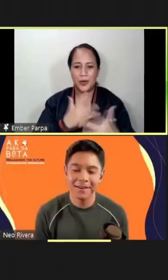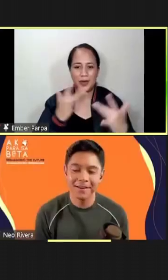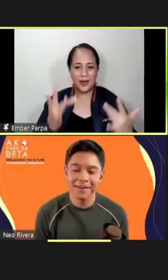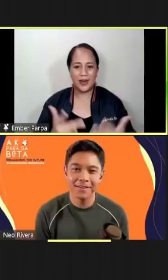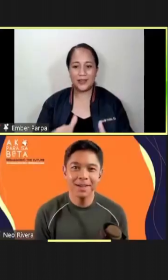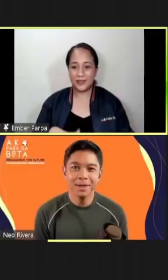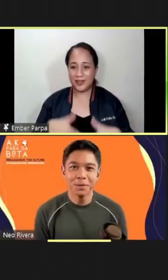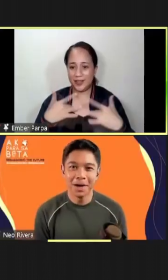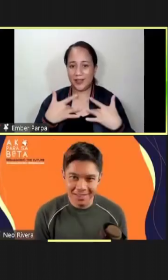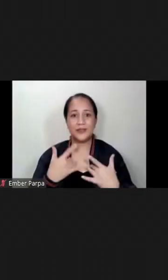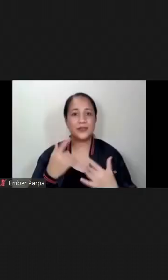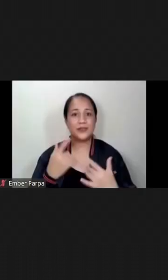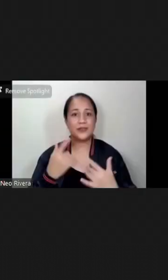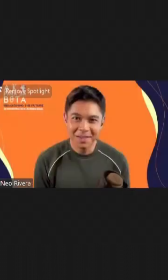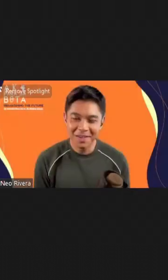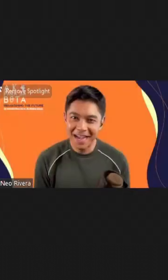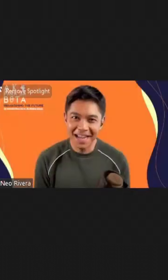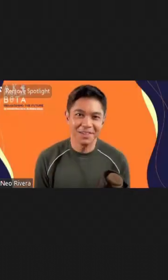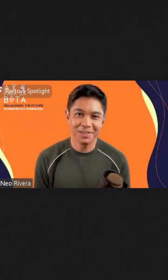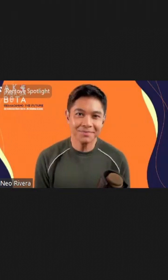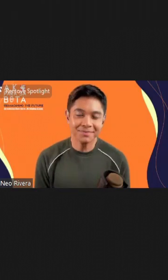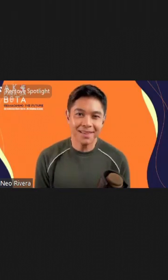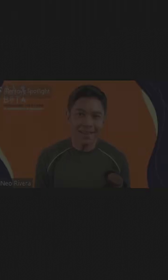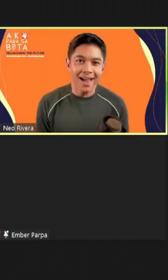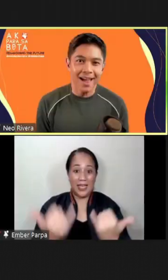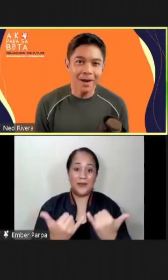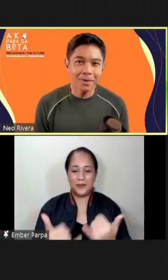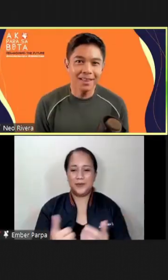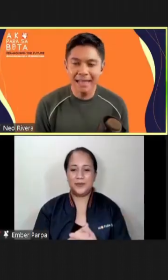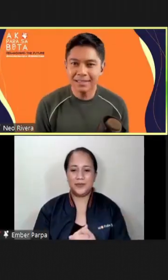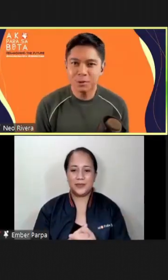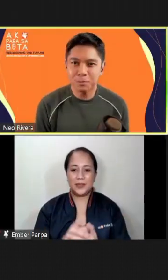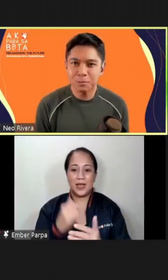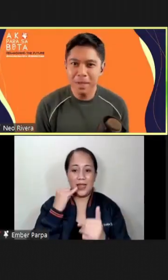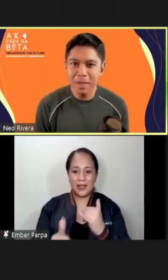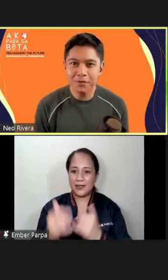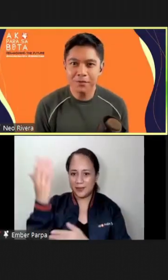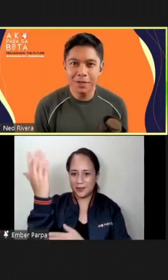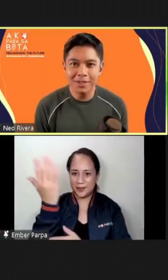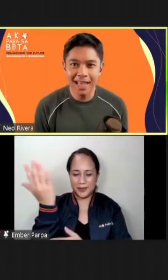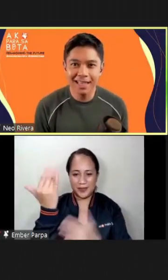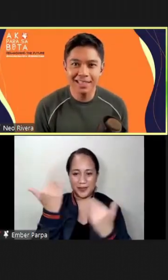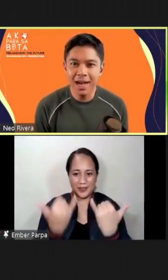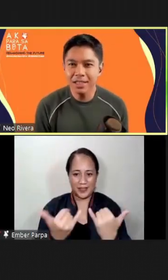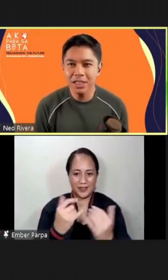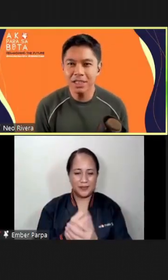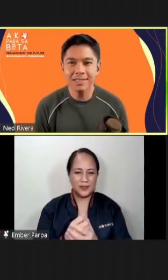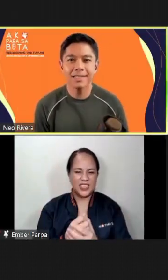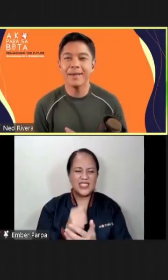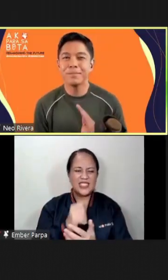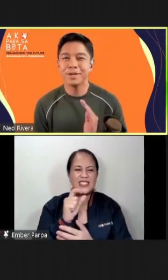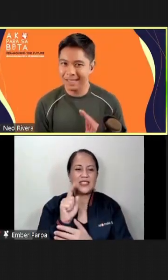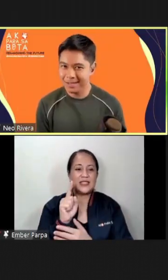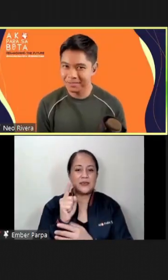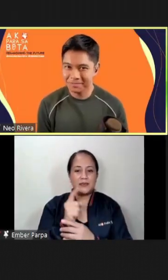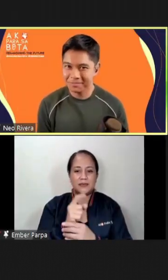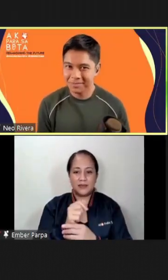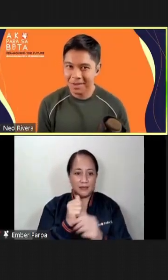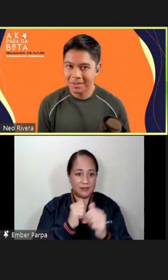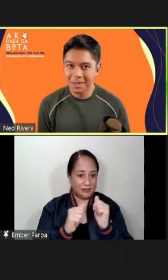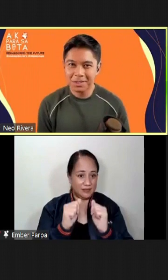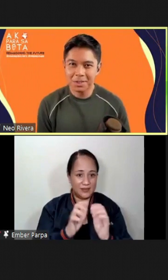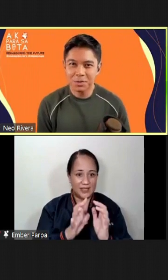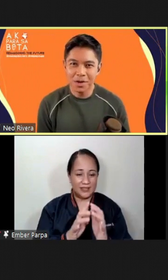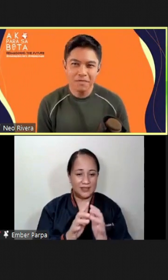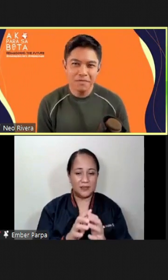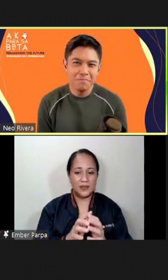life to us. Now, guys, our last speaker for today is not just a celebrity,